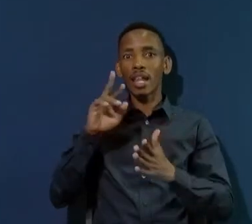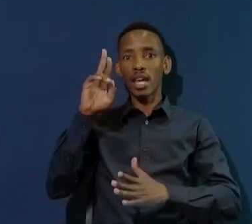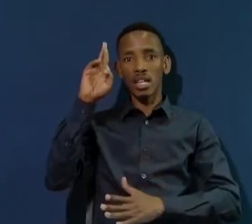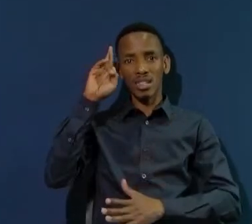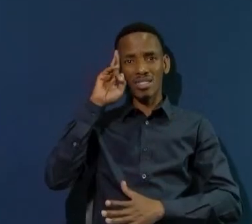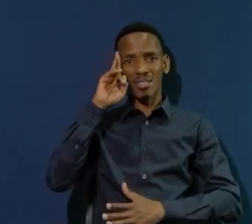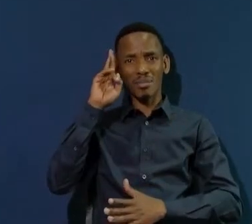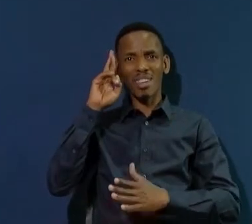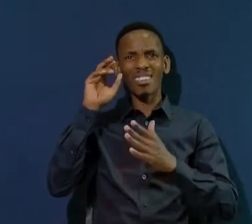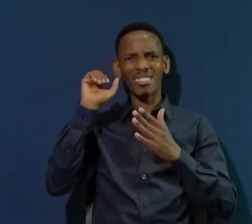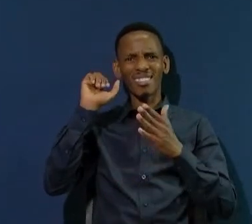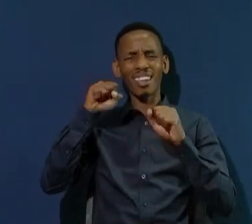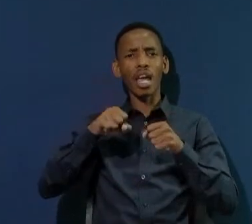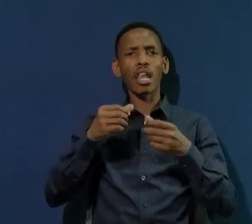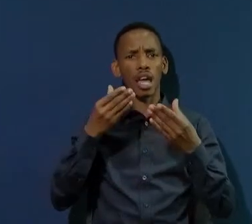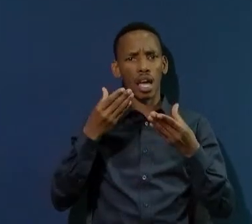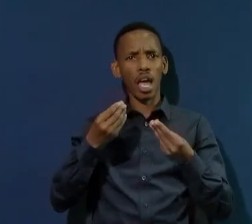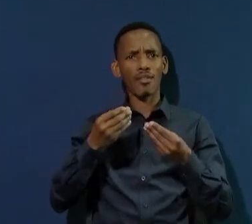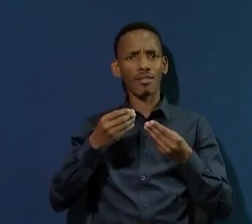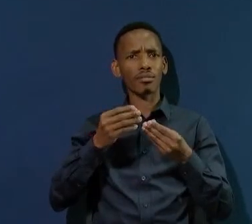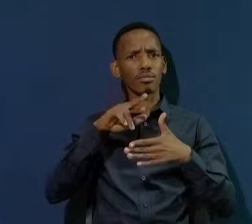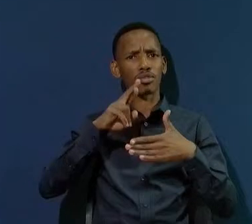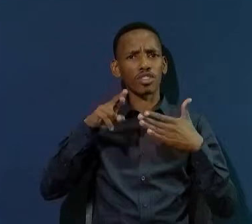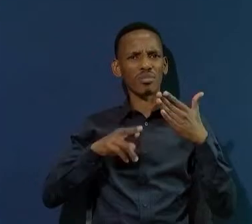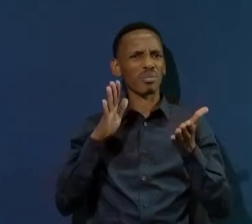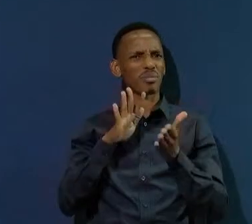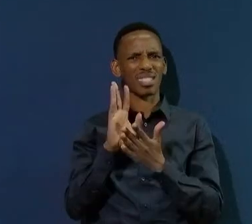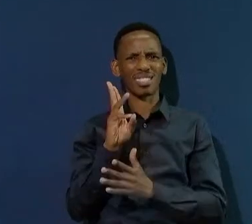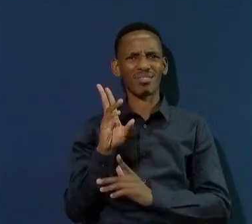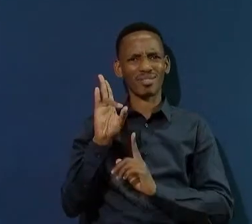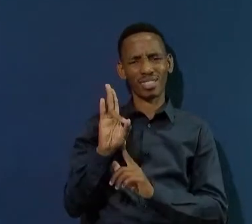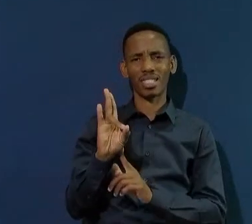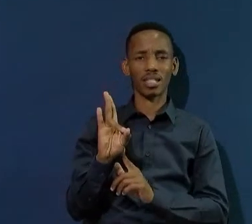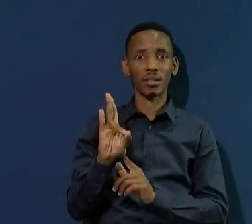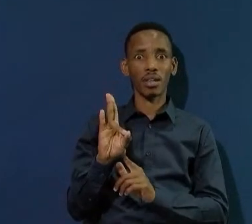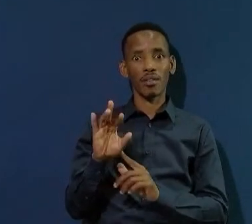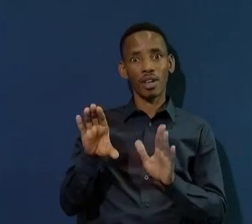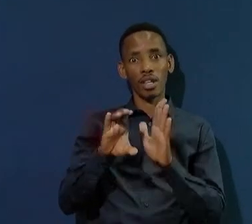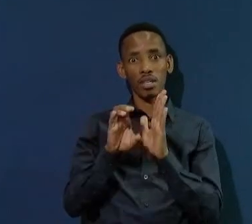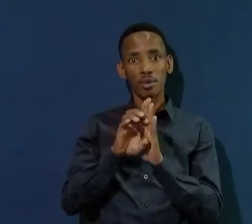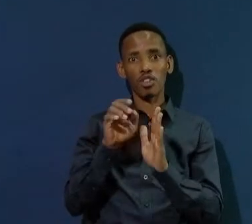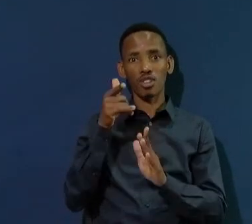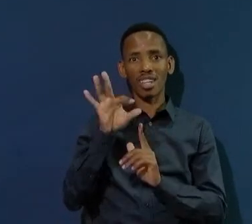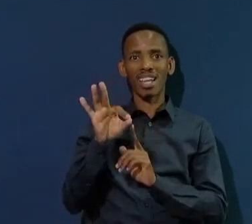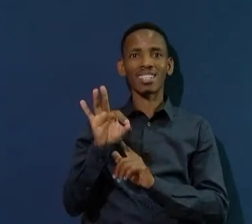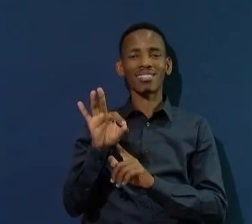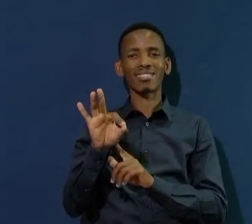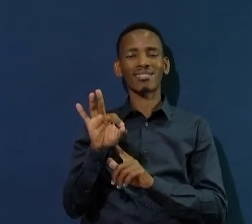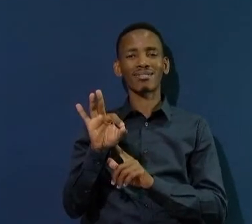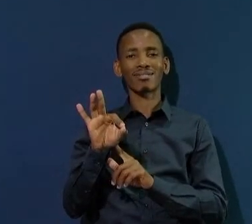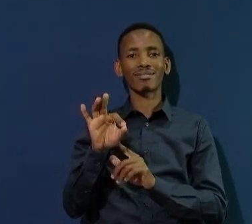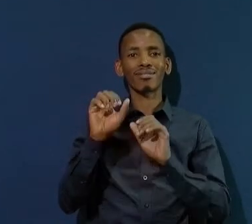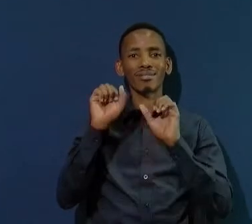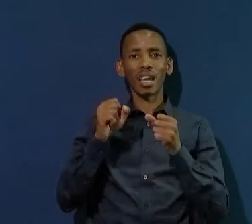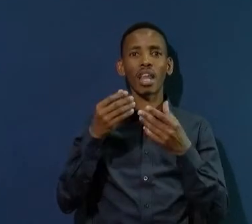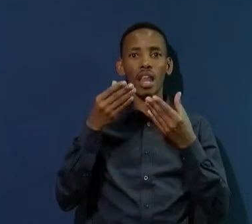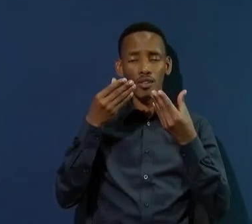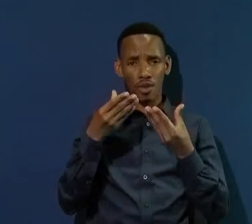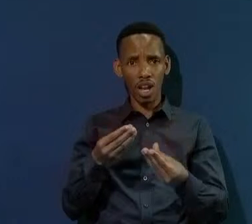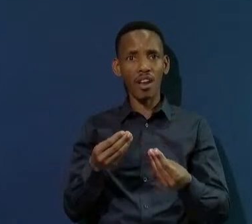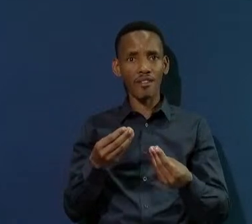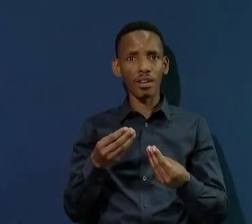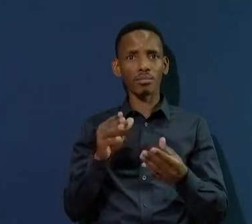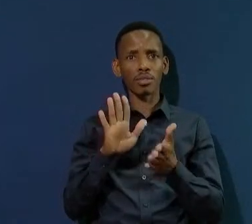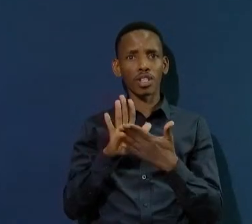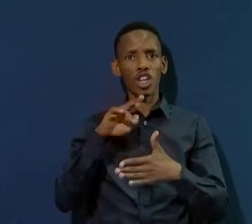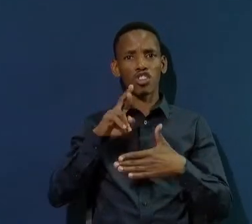results even on Sunday. Get our own election day, remember, just throw back to 2019. You can even get, especially these big constituencies.